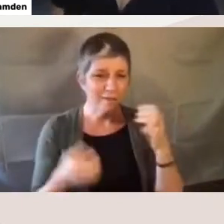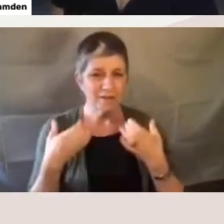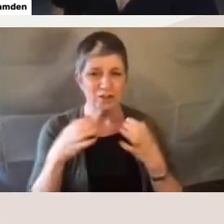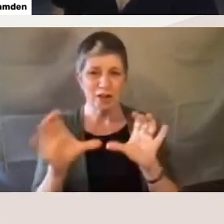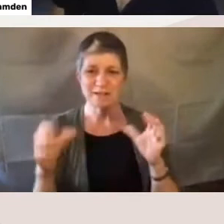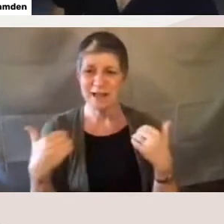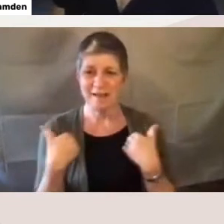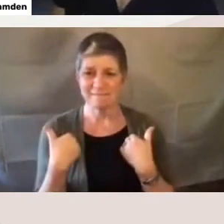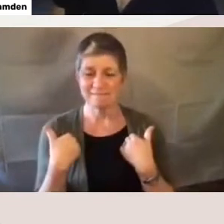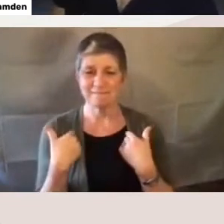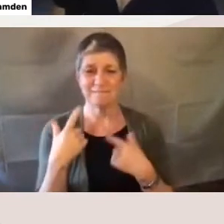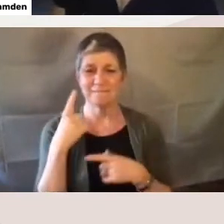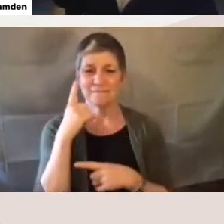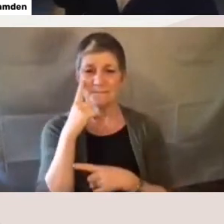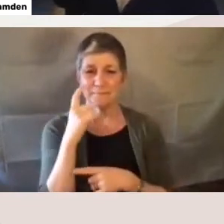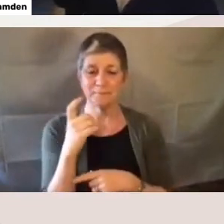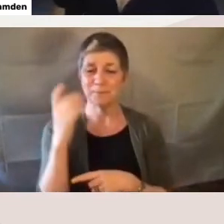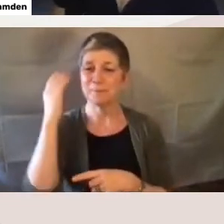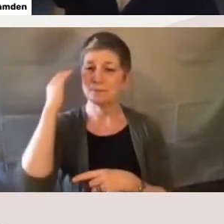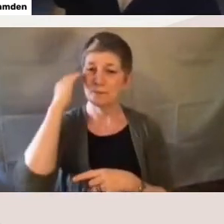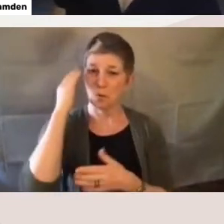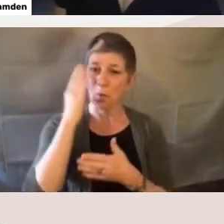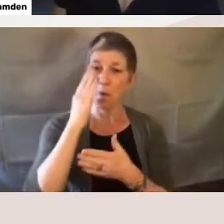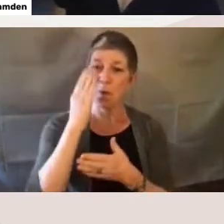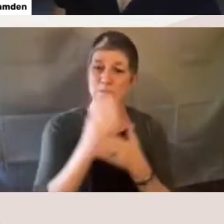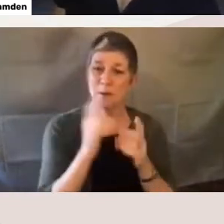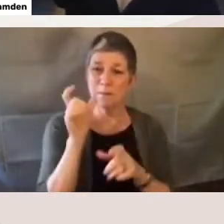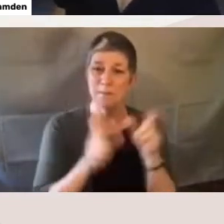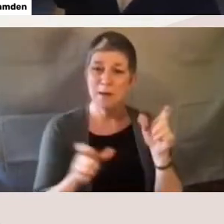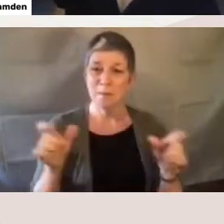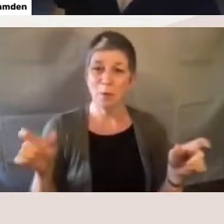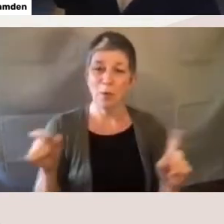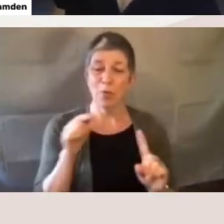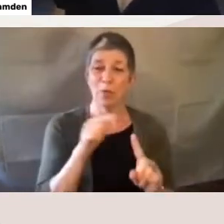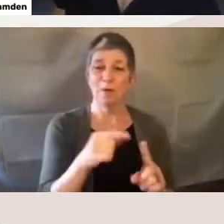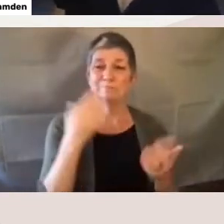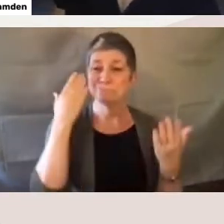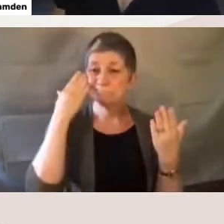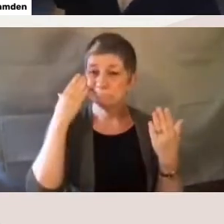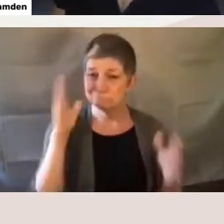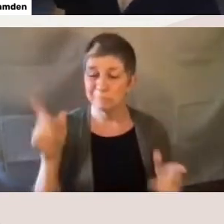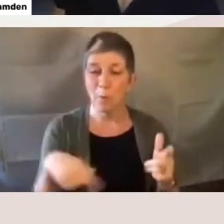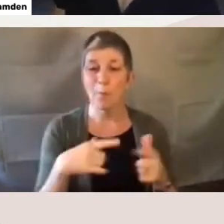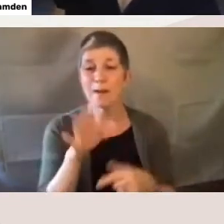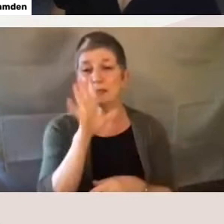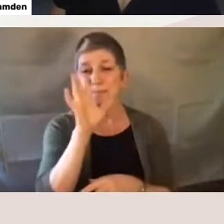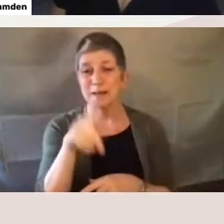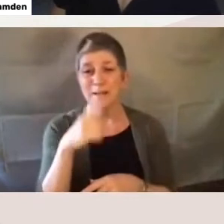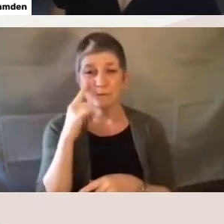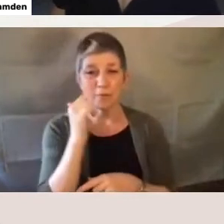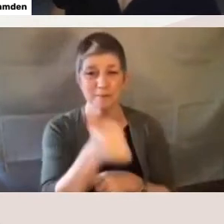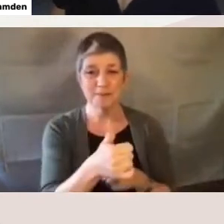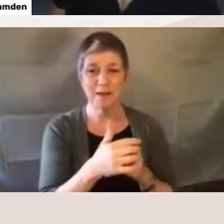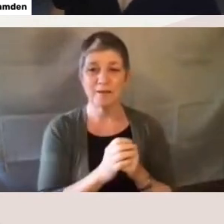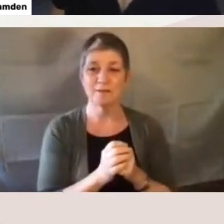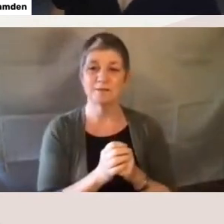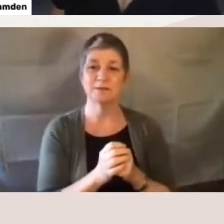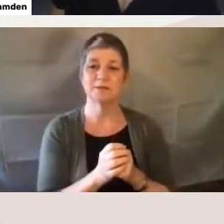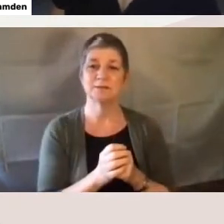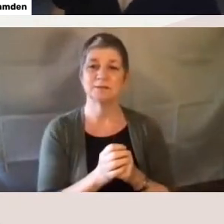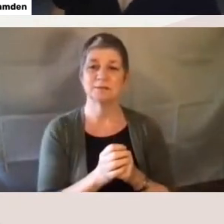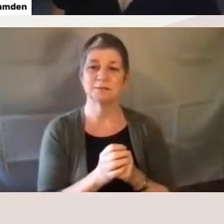get, because I know there are some people who, like you said, don't know when to speak up for themselves.